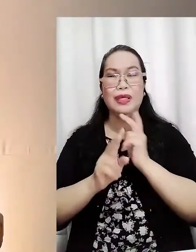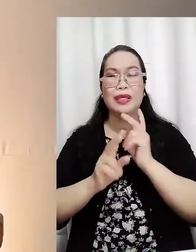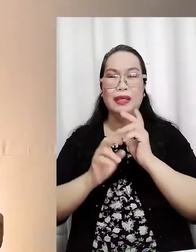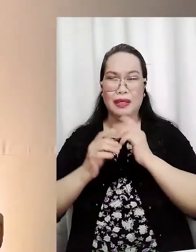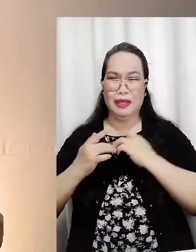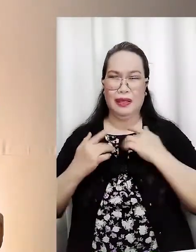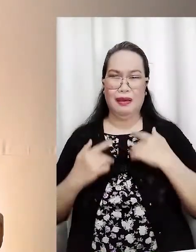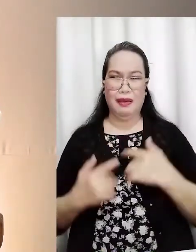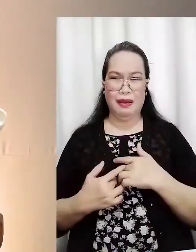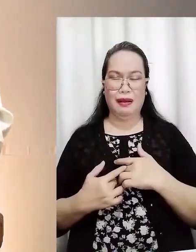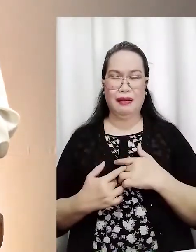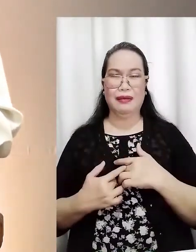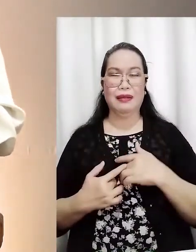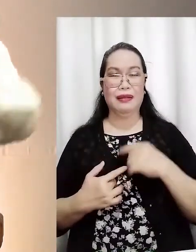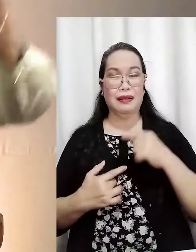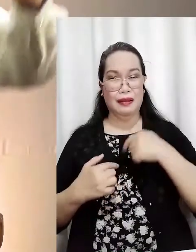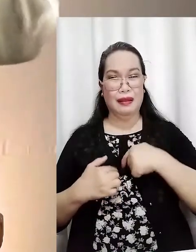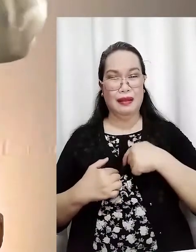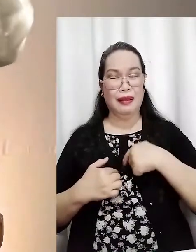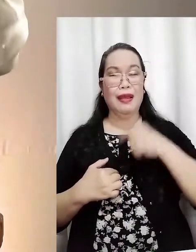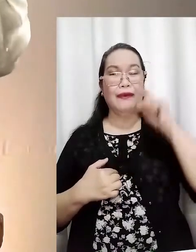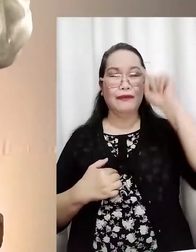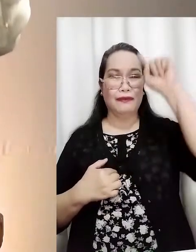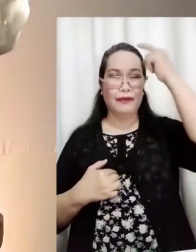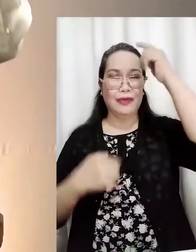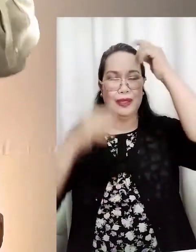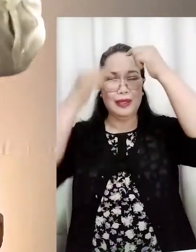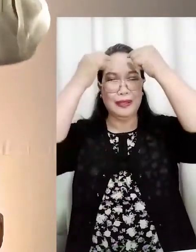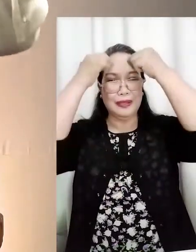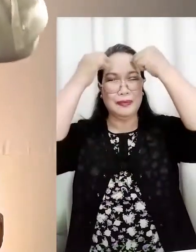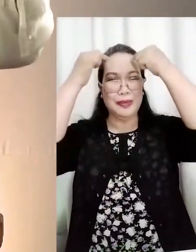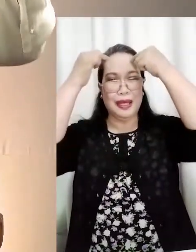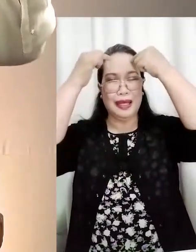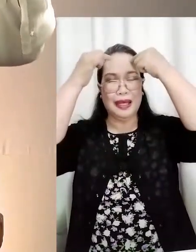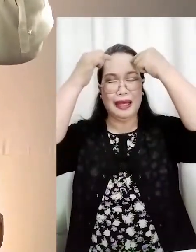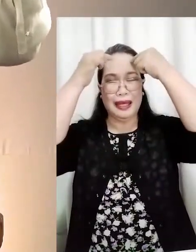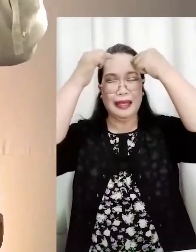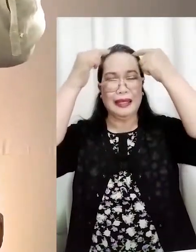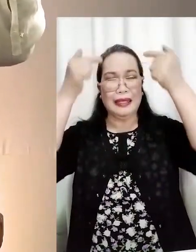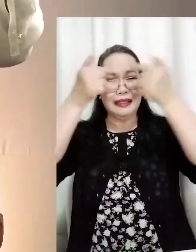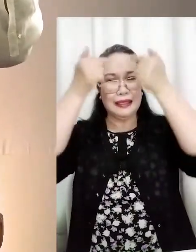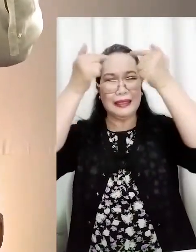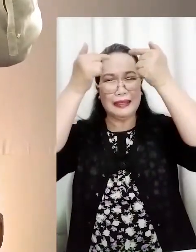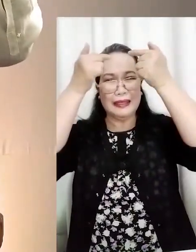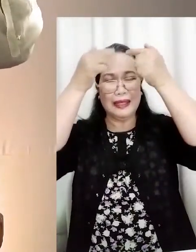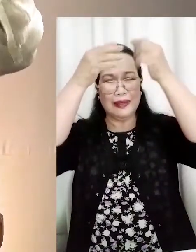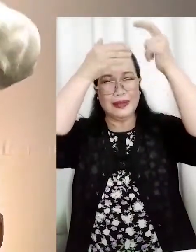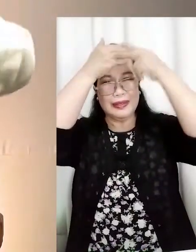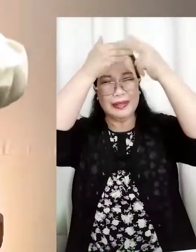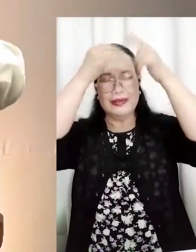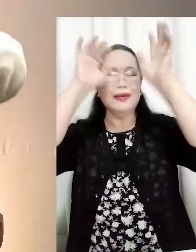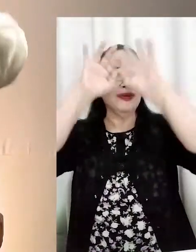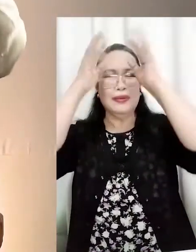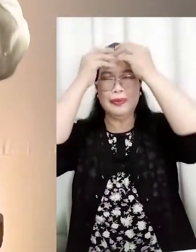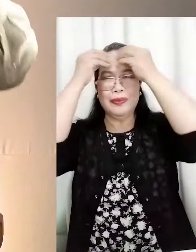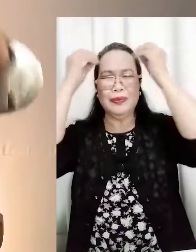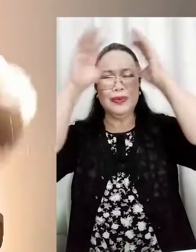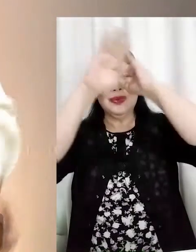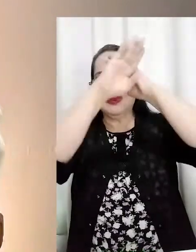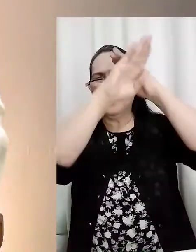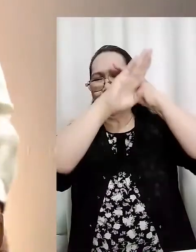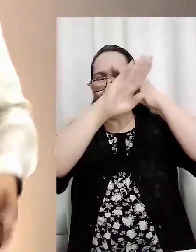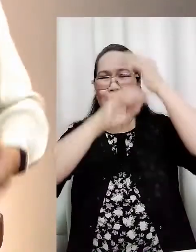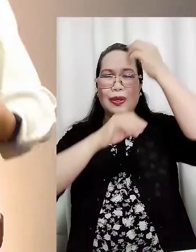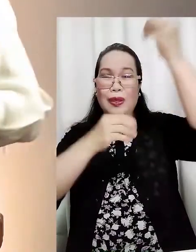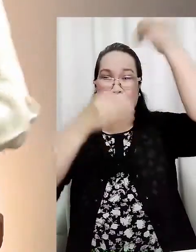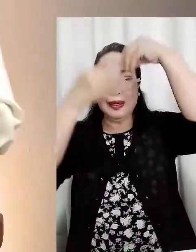mo ang isip mo. Ang mga bagay na inilalagay dyan sa isipan na yan, siya po ang